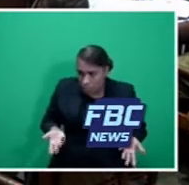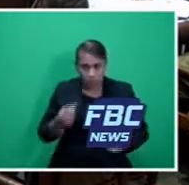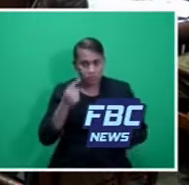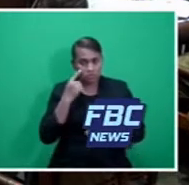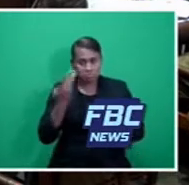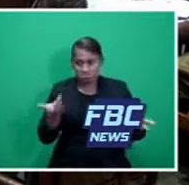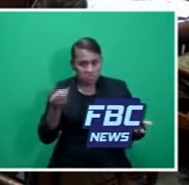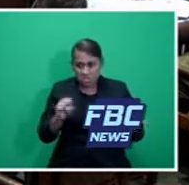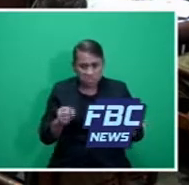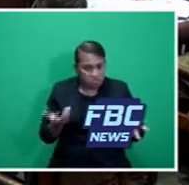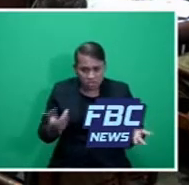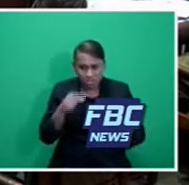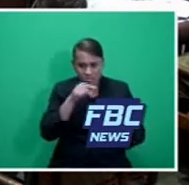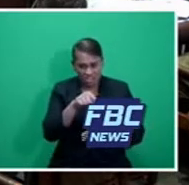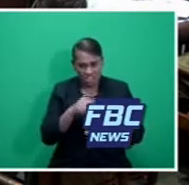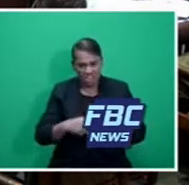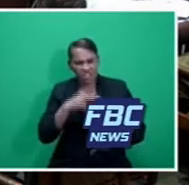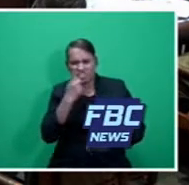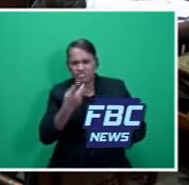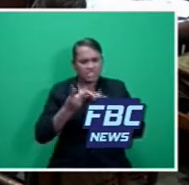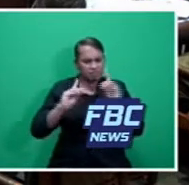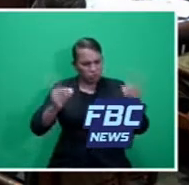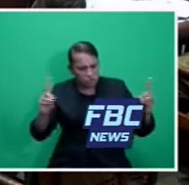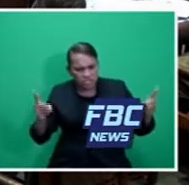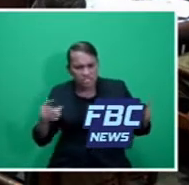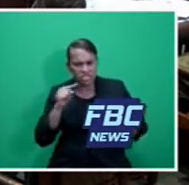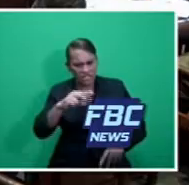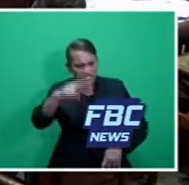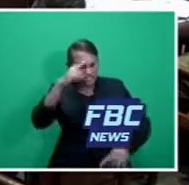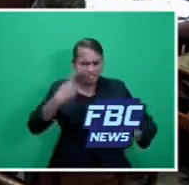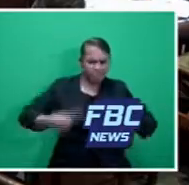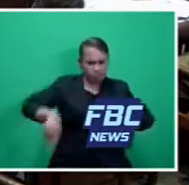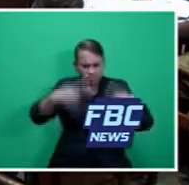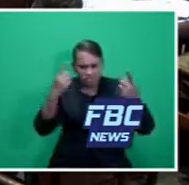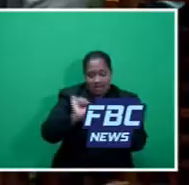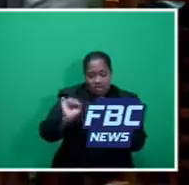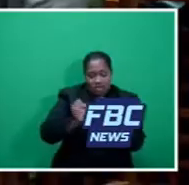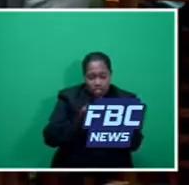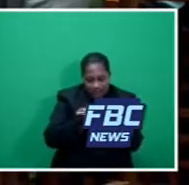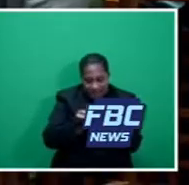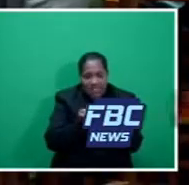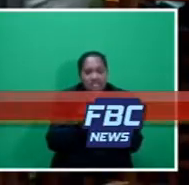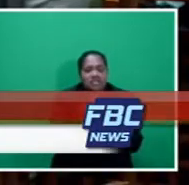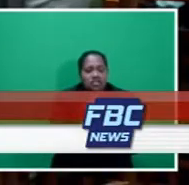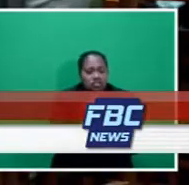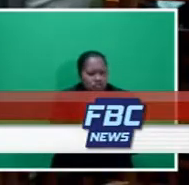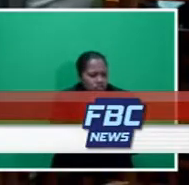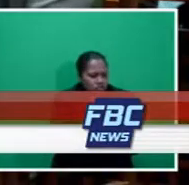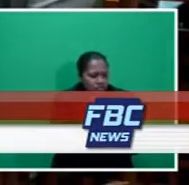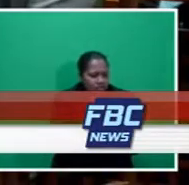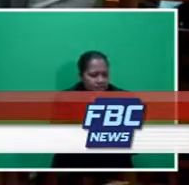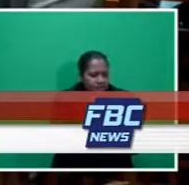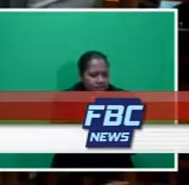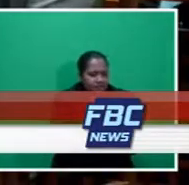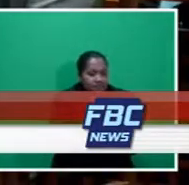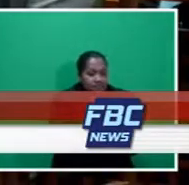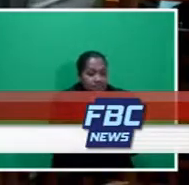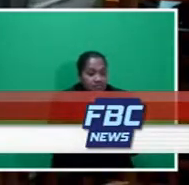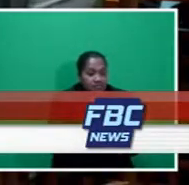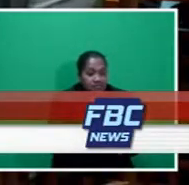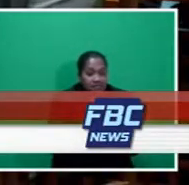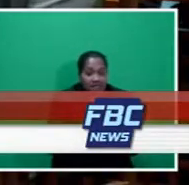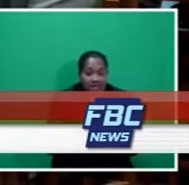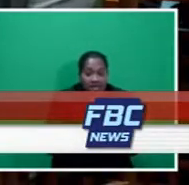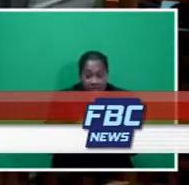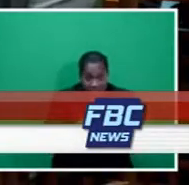racism and the schizomarriage, Mr. Speaker, sir, that comes on from the other side. There's an increased gross tonnage at